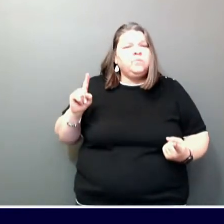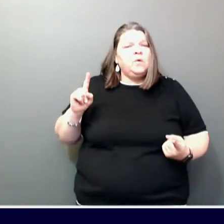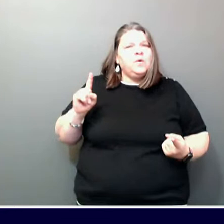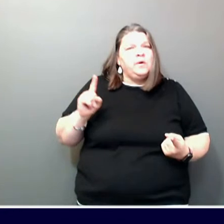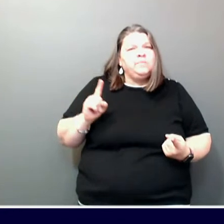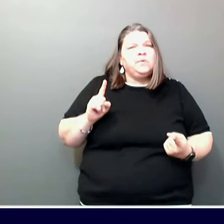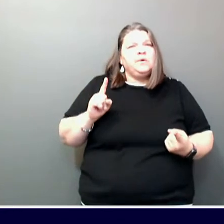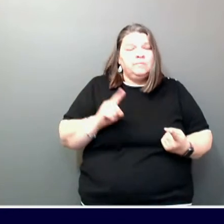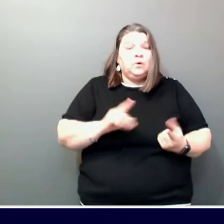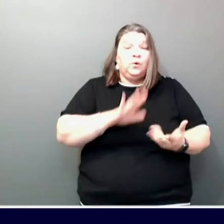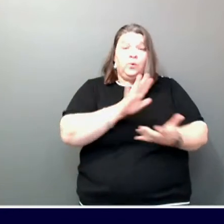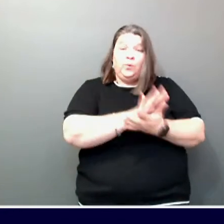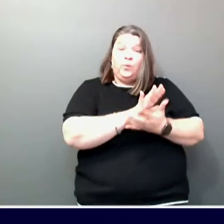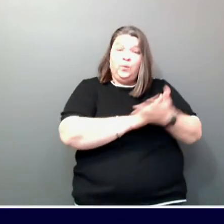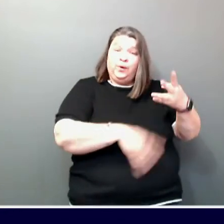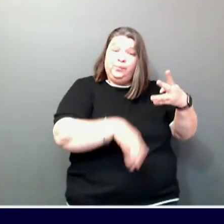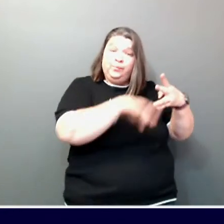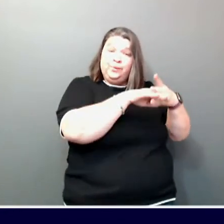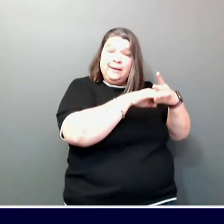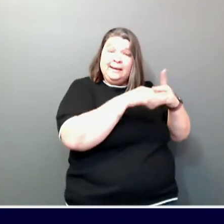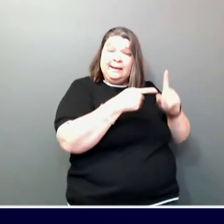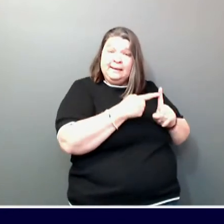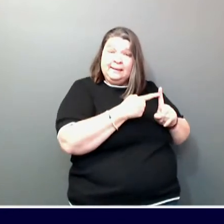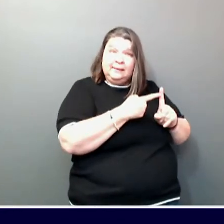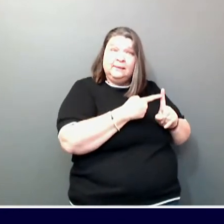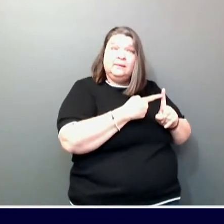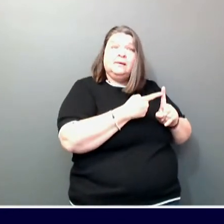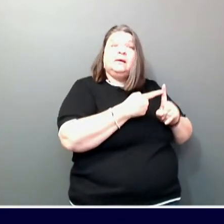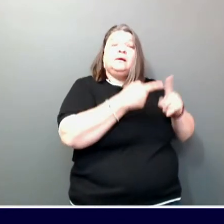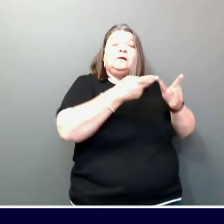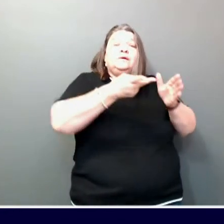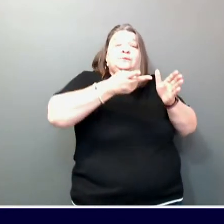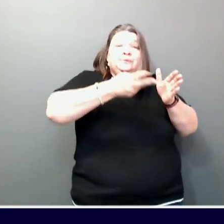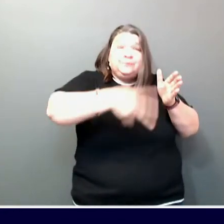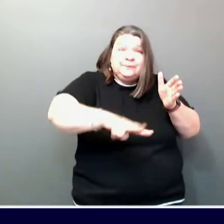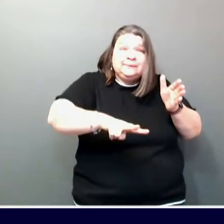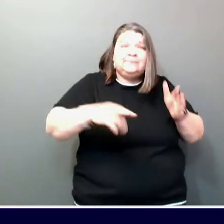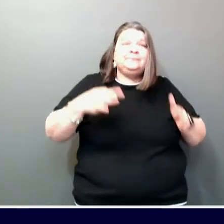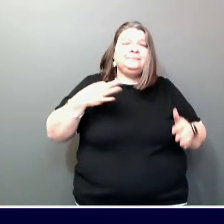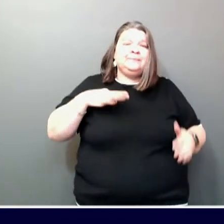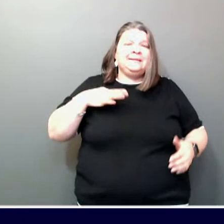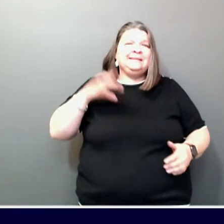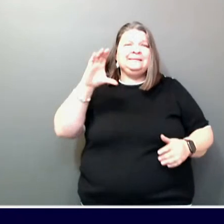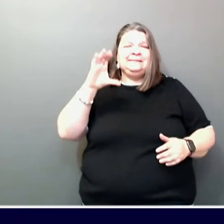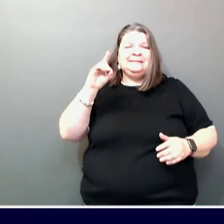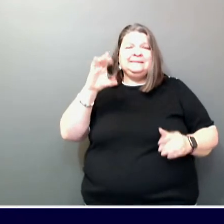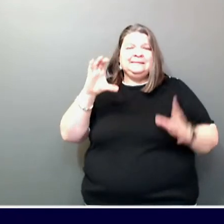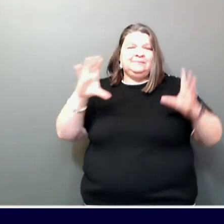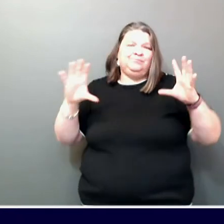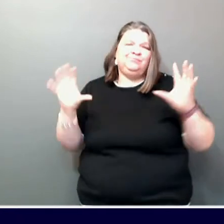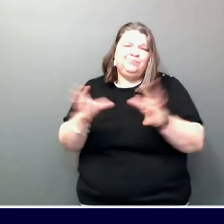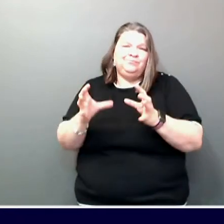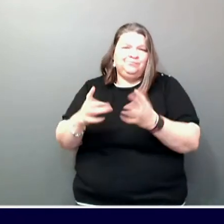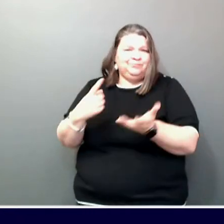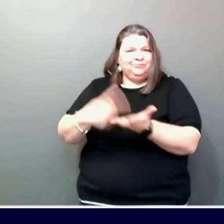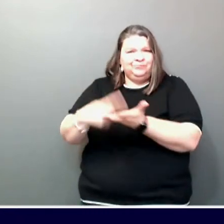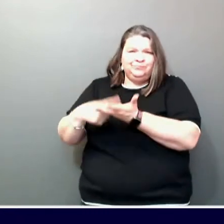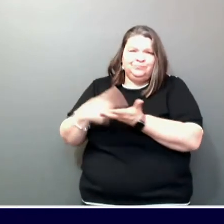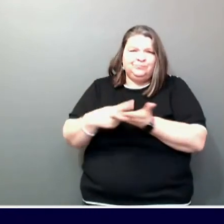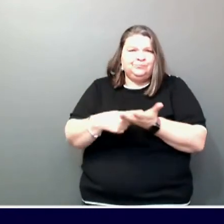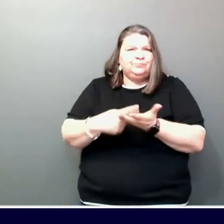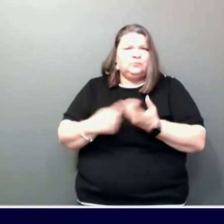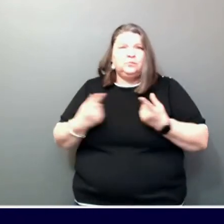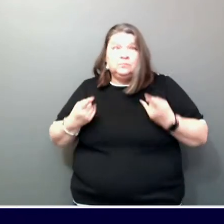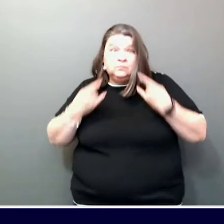Maine CDC will revisit our recommendation around masking in schools. We will take into account